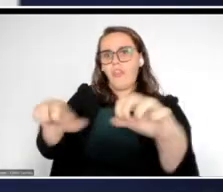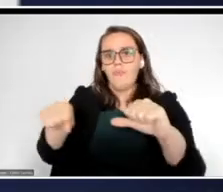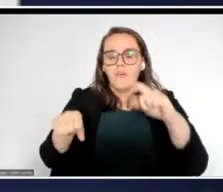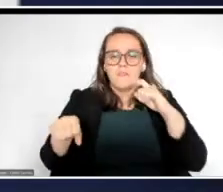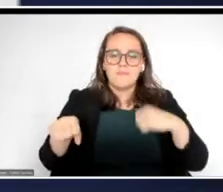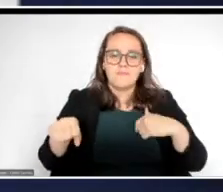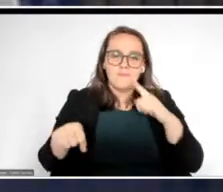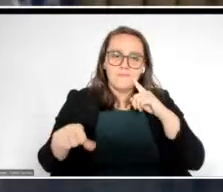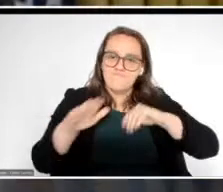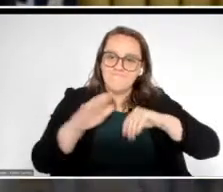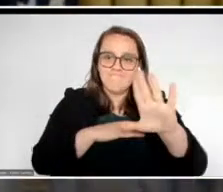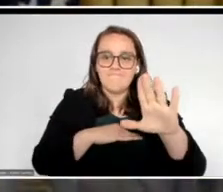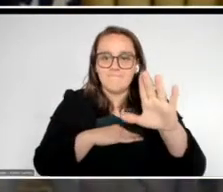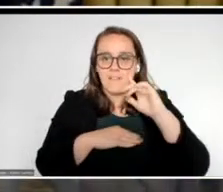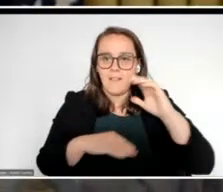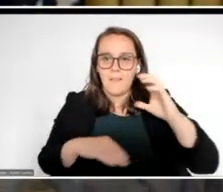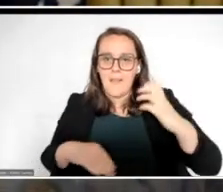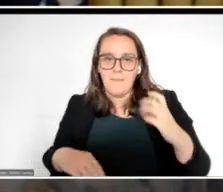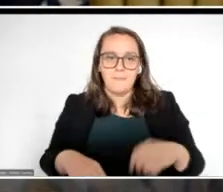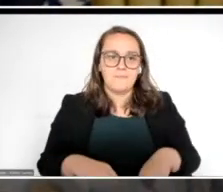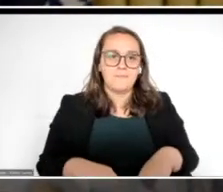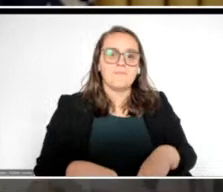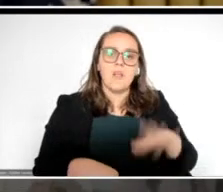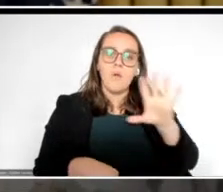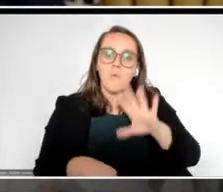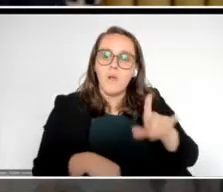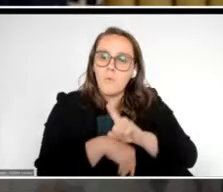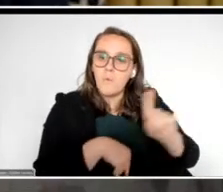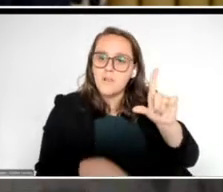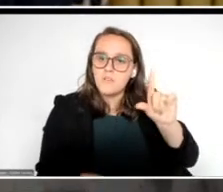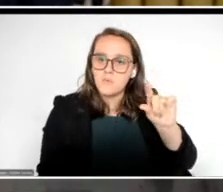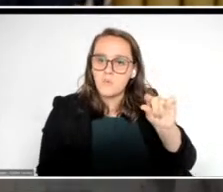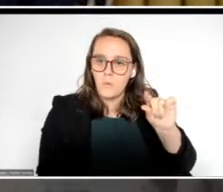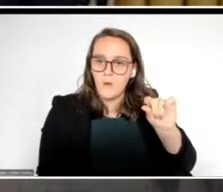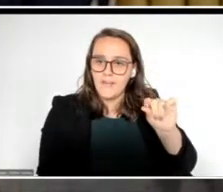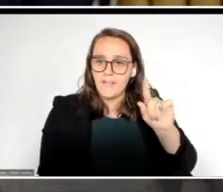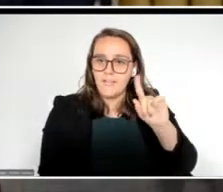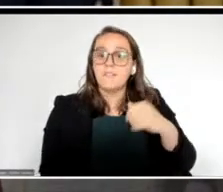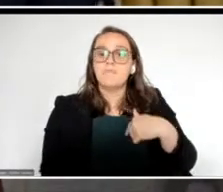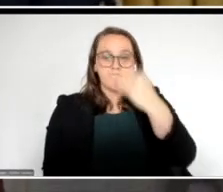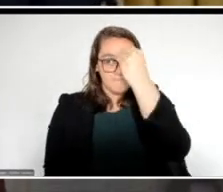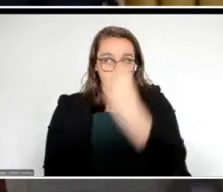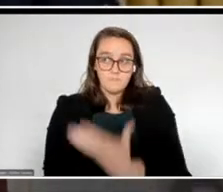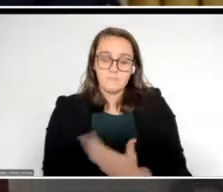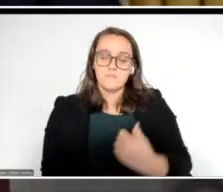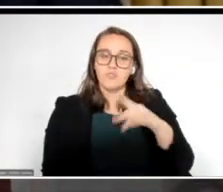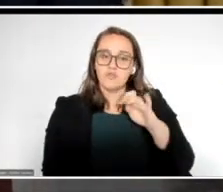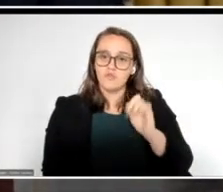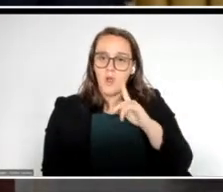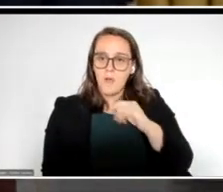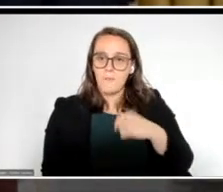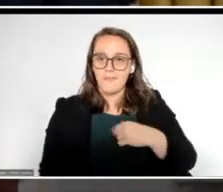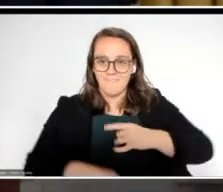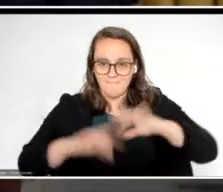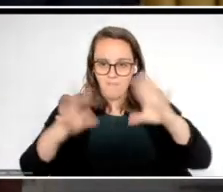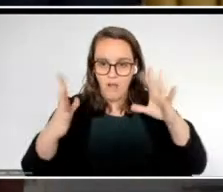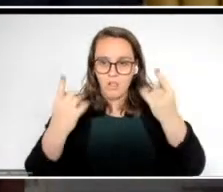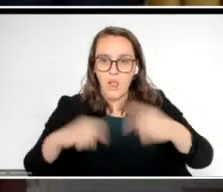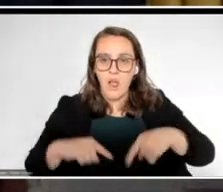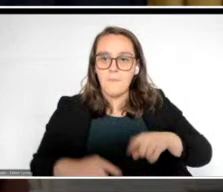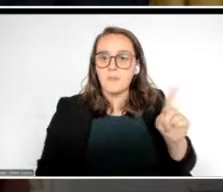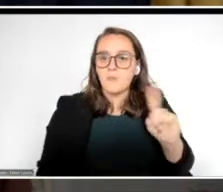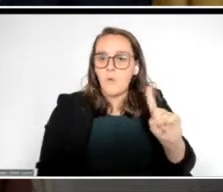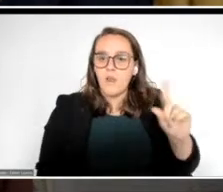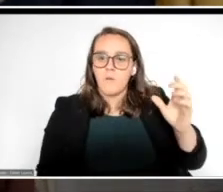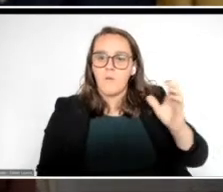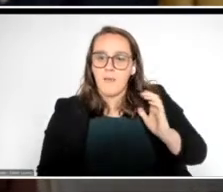1:20, he entered the Oval Office and was told right then about the onset of violence at the Capitol. From that point